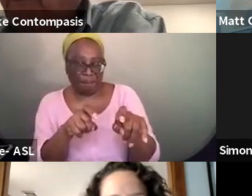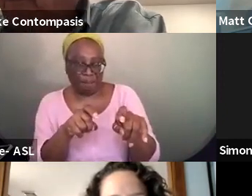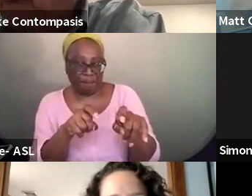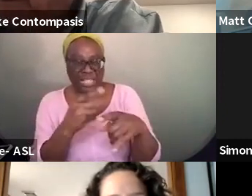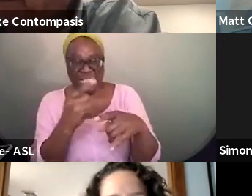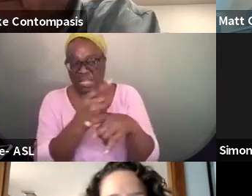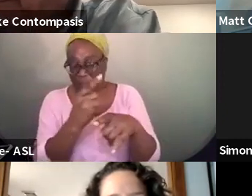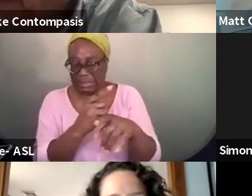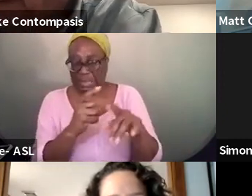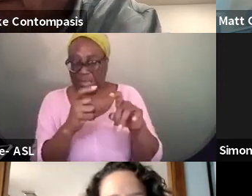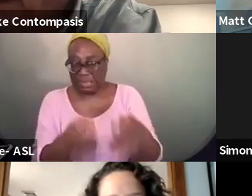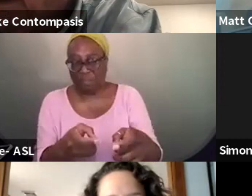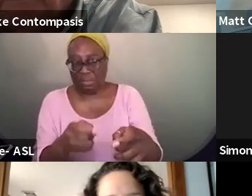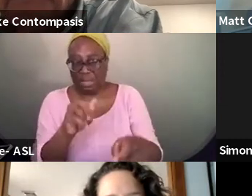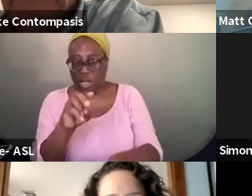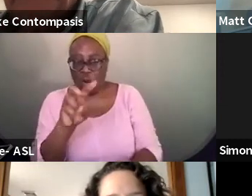in November.